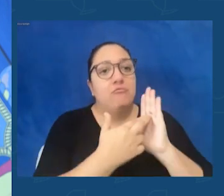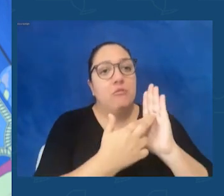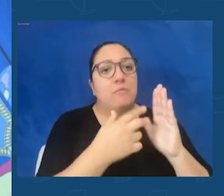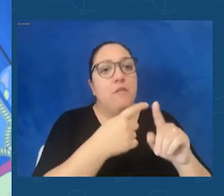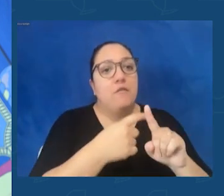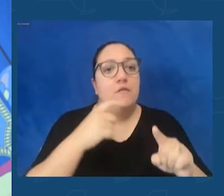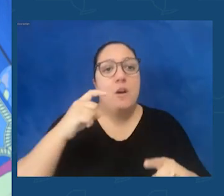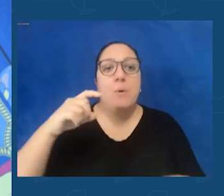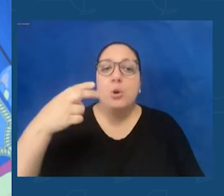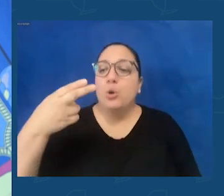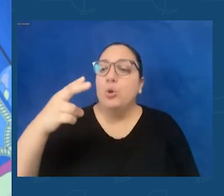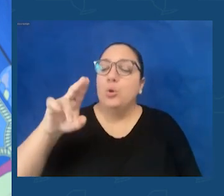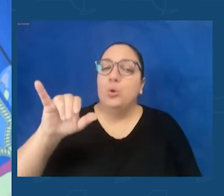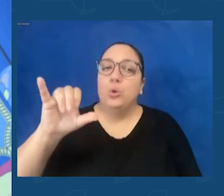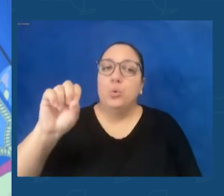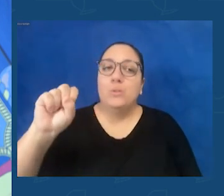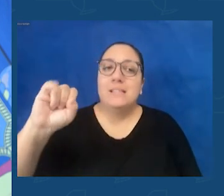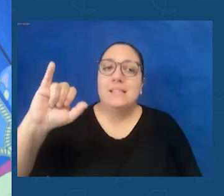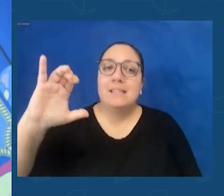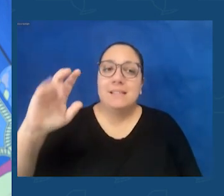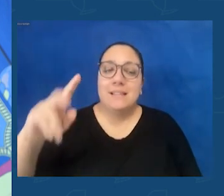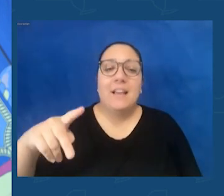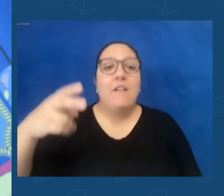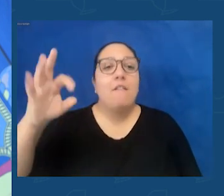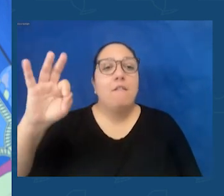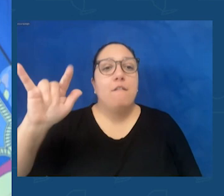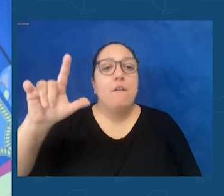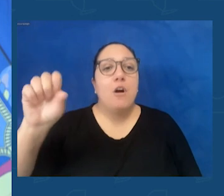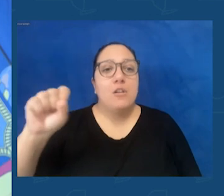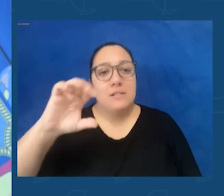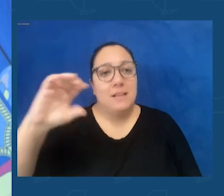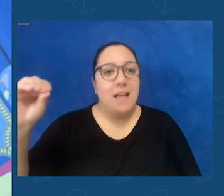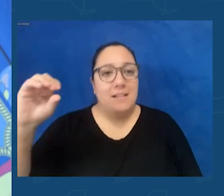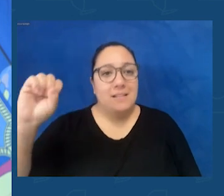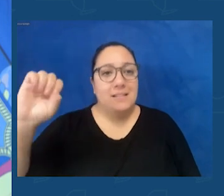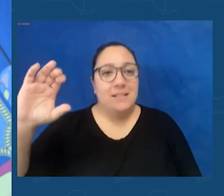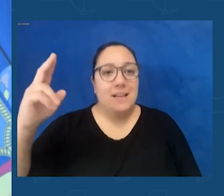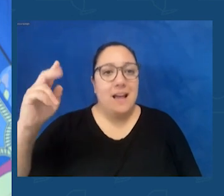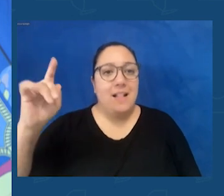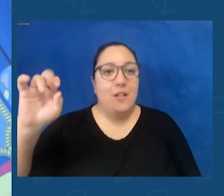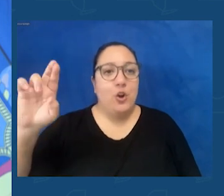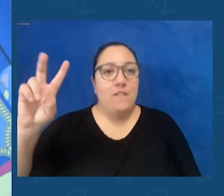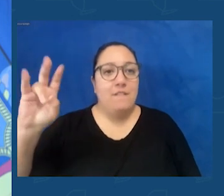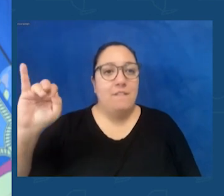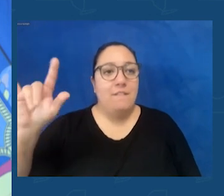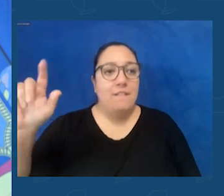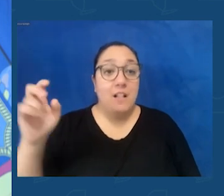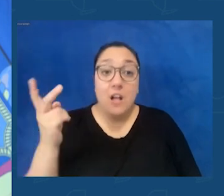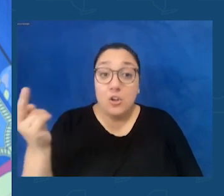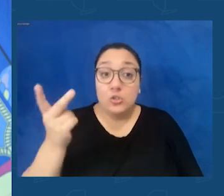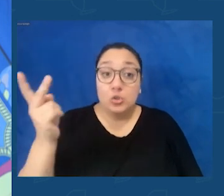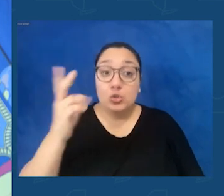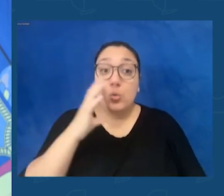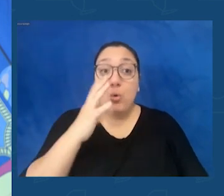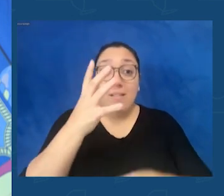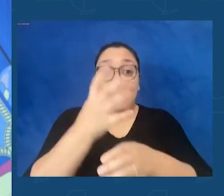who will be benefiting from Hoosick Falls and Schuylerville will each receive $4.5 million. Congratulations.